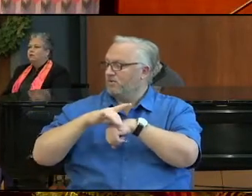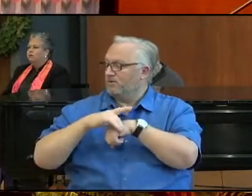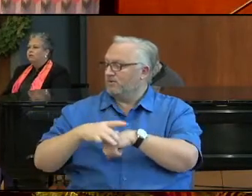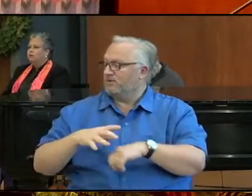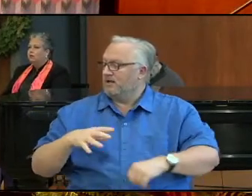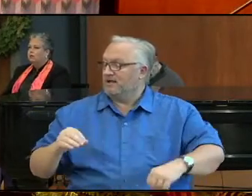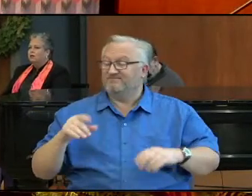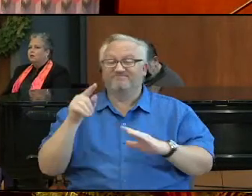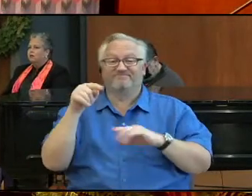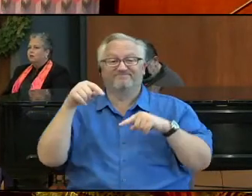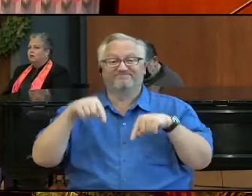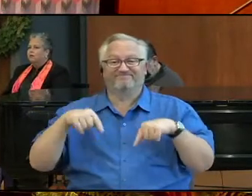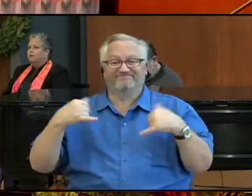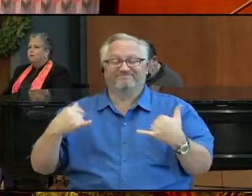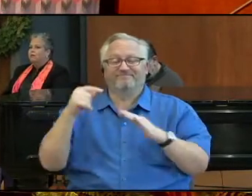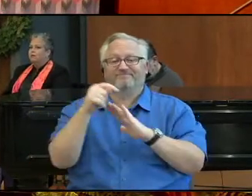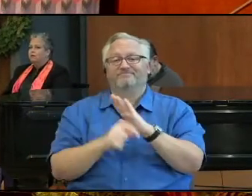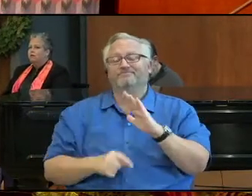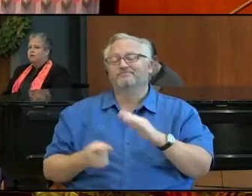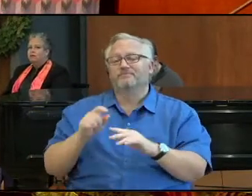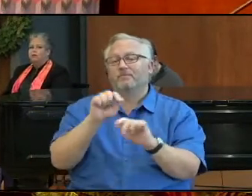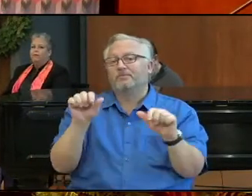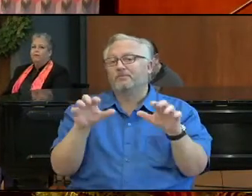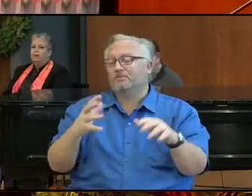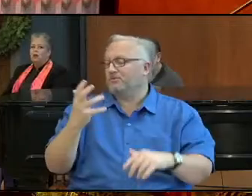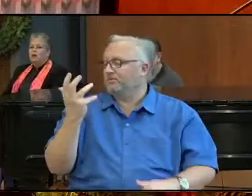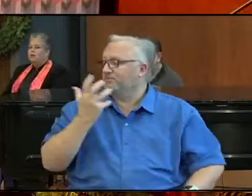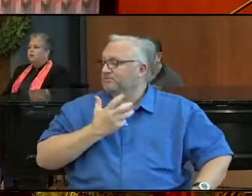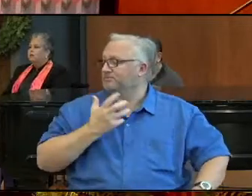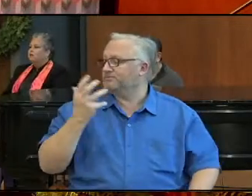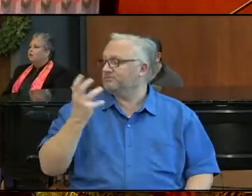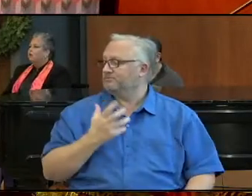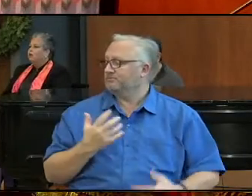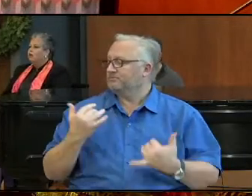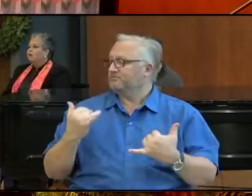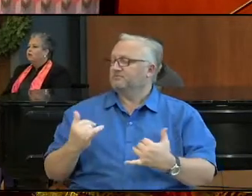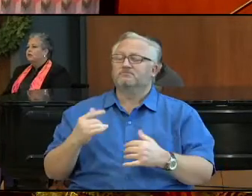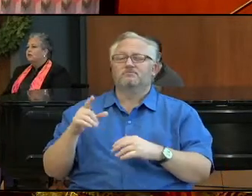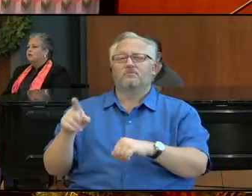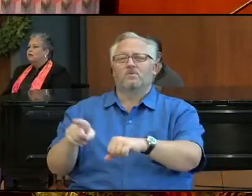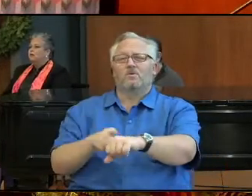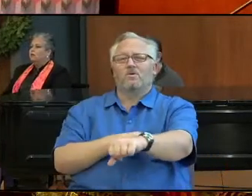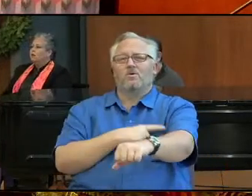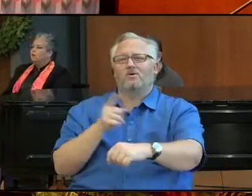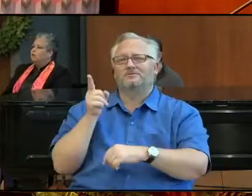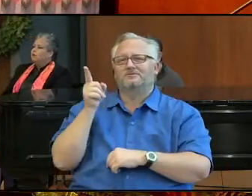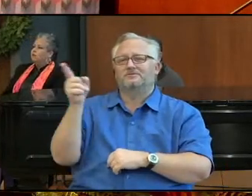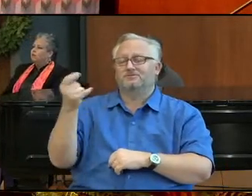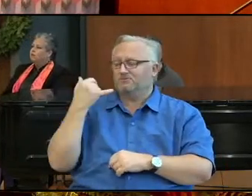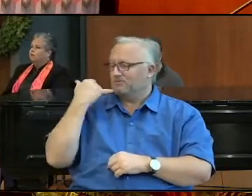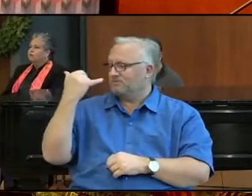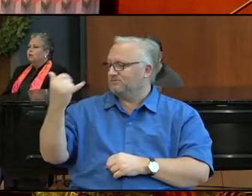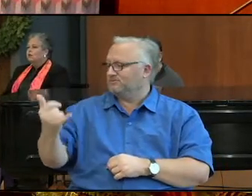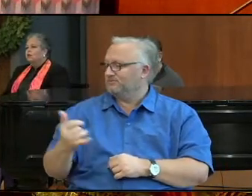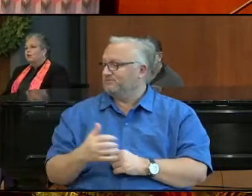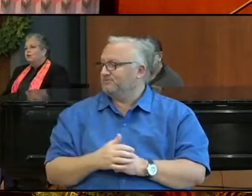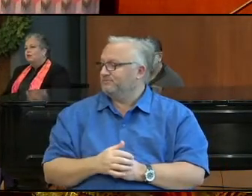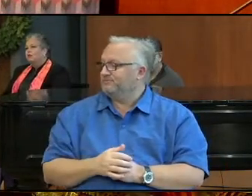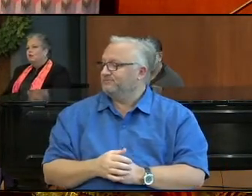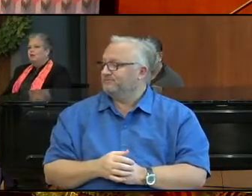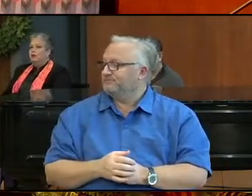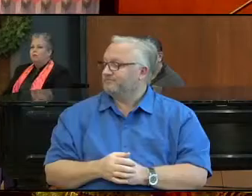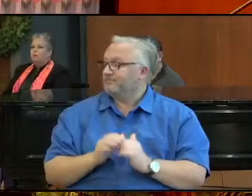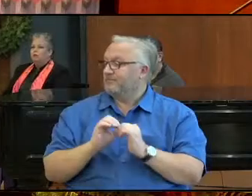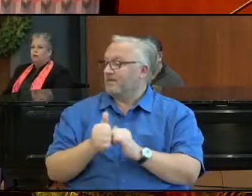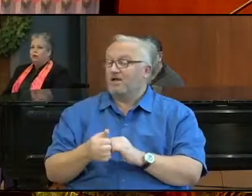believe these are the days of miracle and wonder. This is the long distance call. The